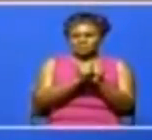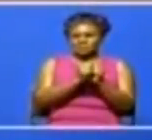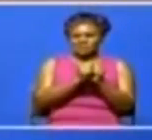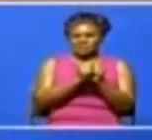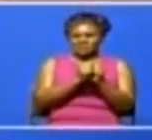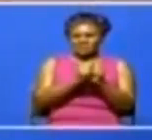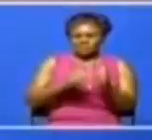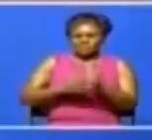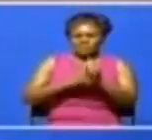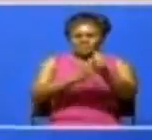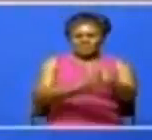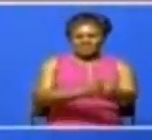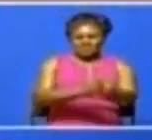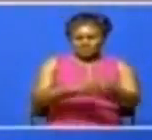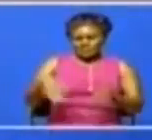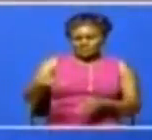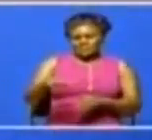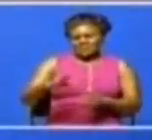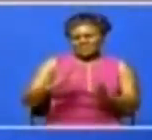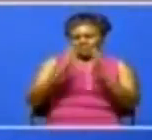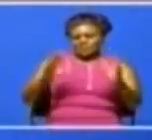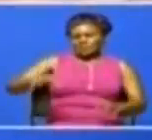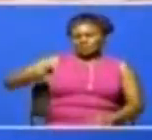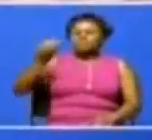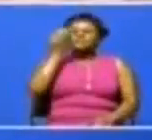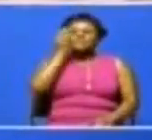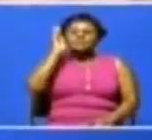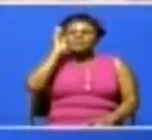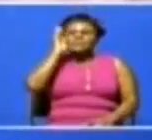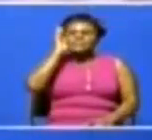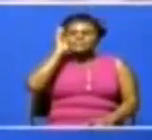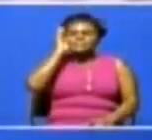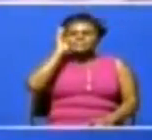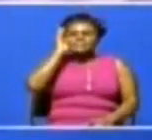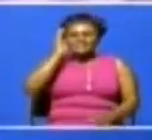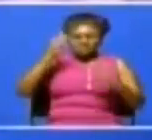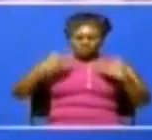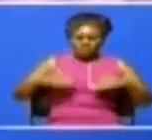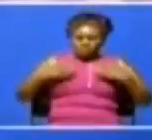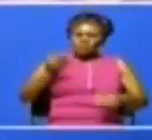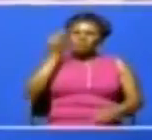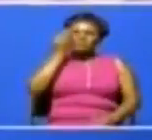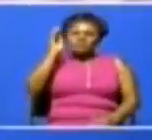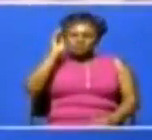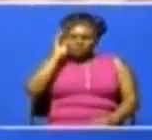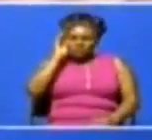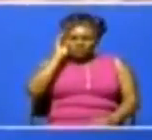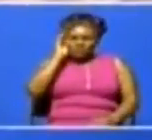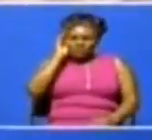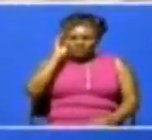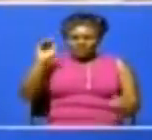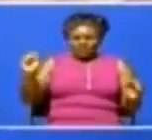the leadership of this great country of Isiolo. What to Isiolo, it cannot